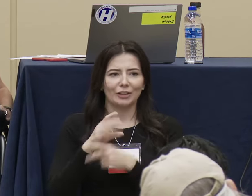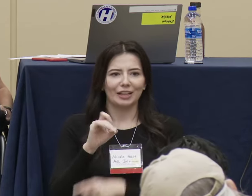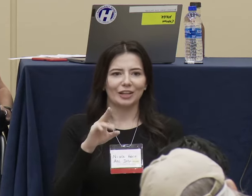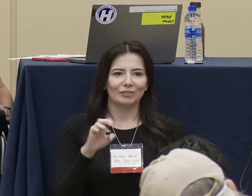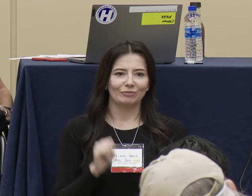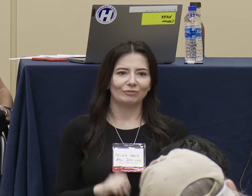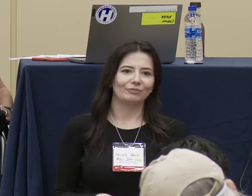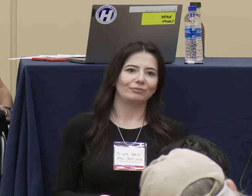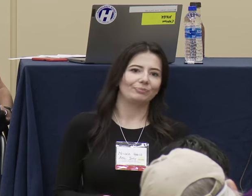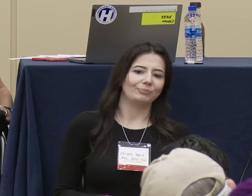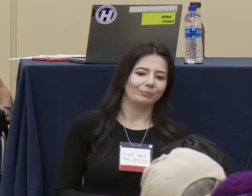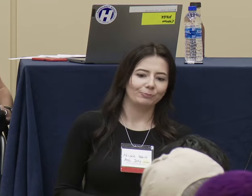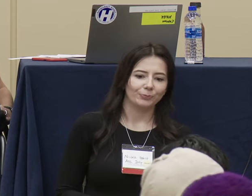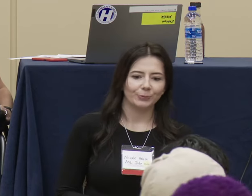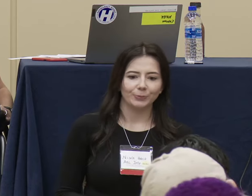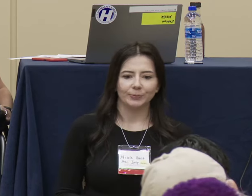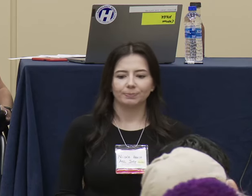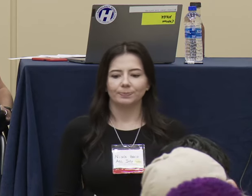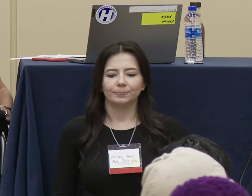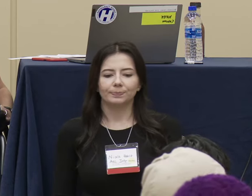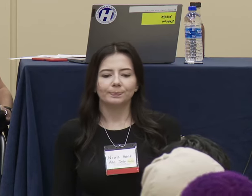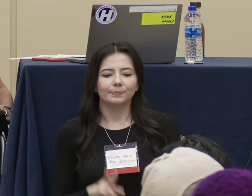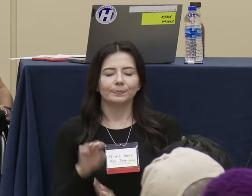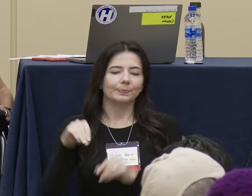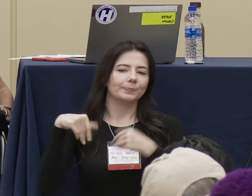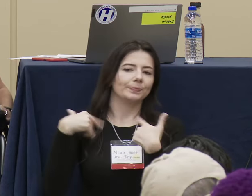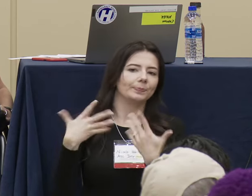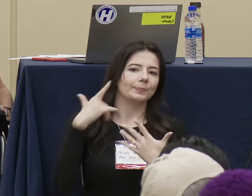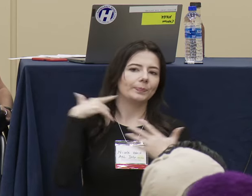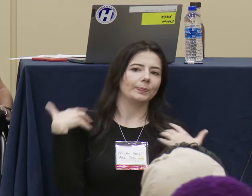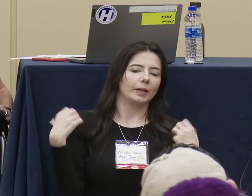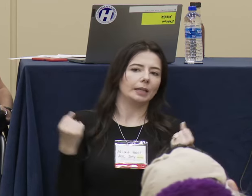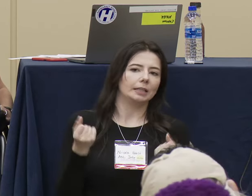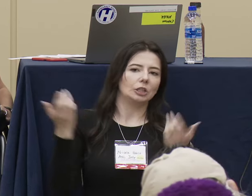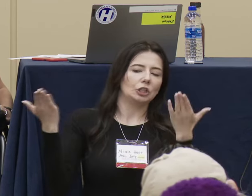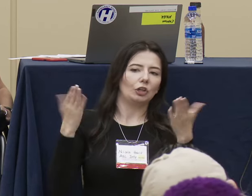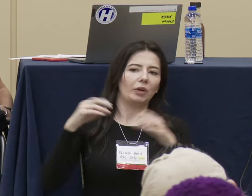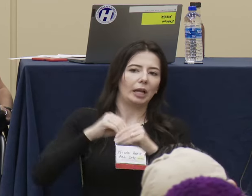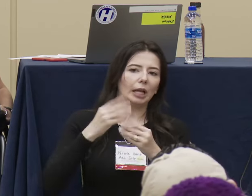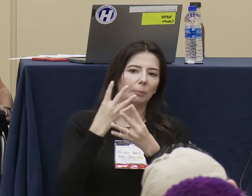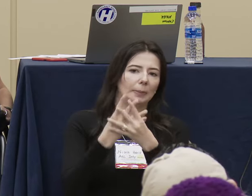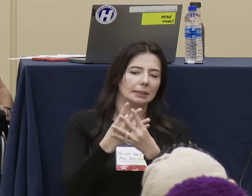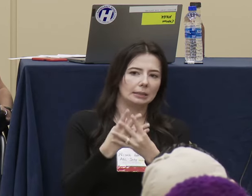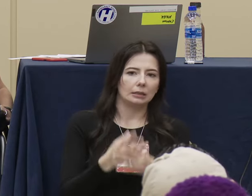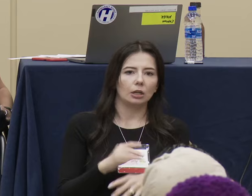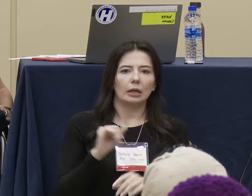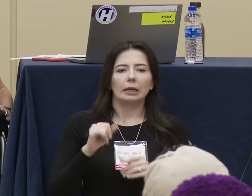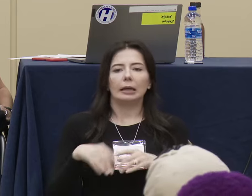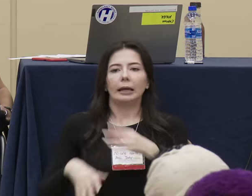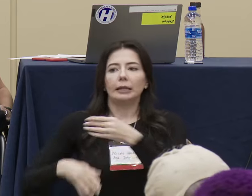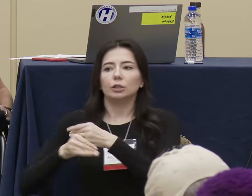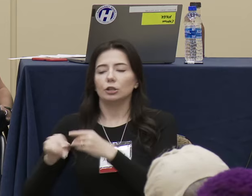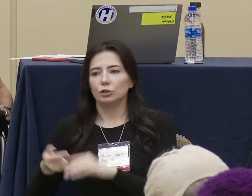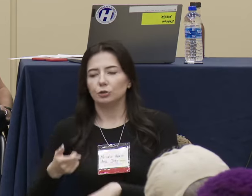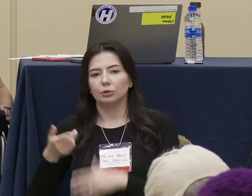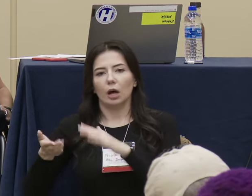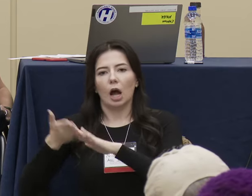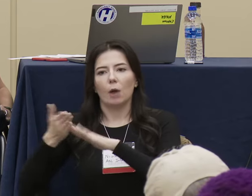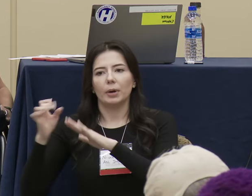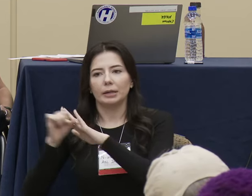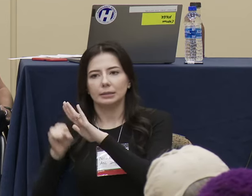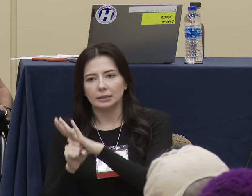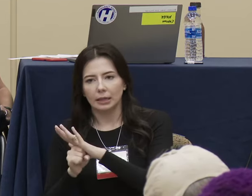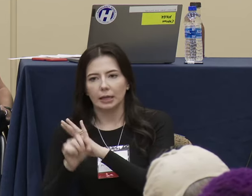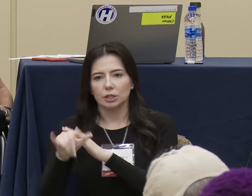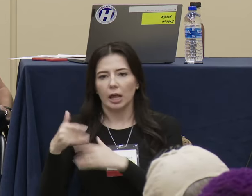Yes, they did, which provides mental health services in prison in addition to operating state psychiatric hospital